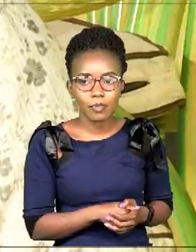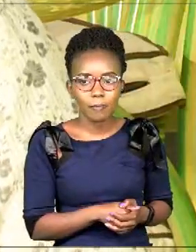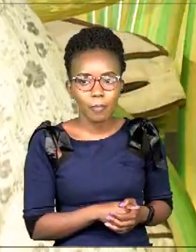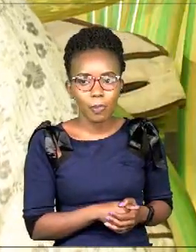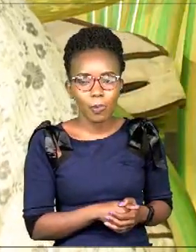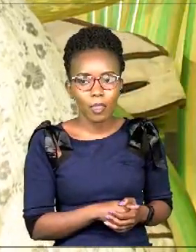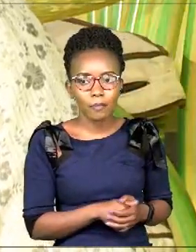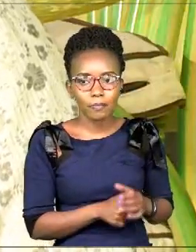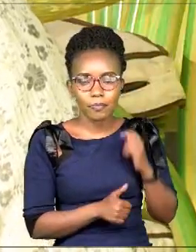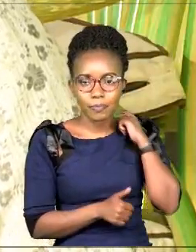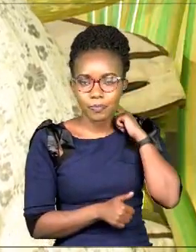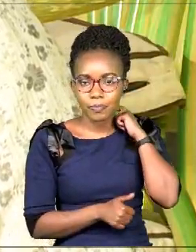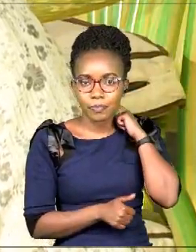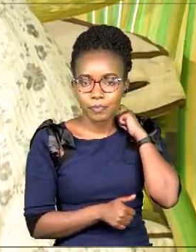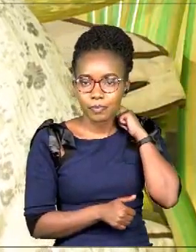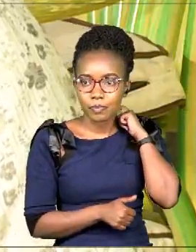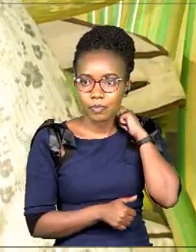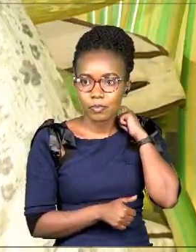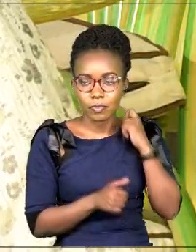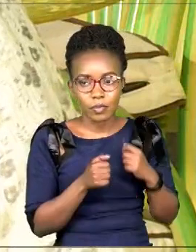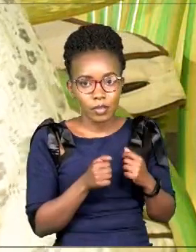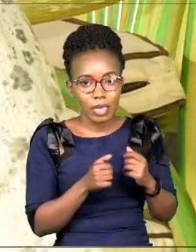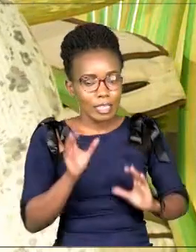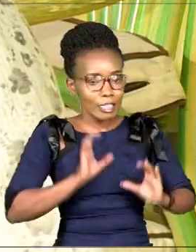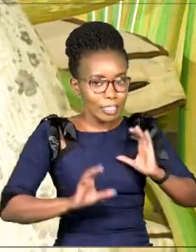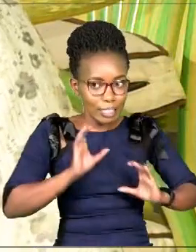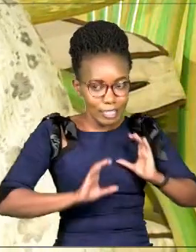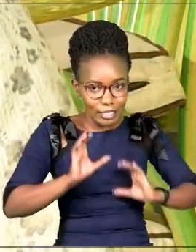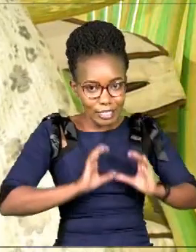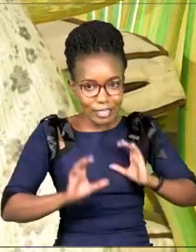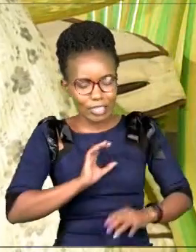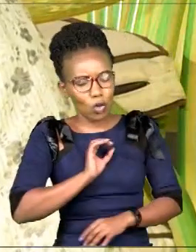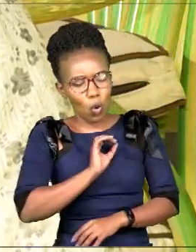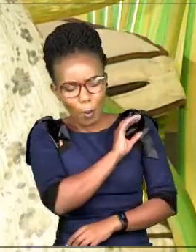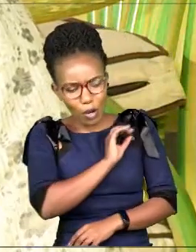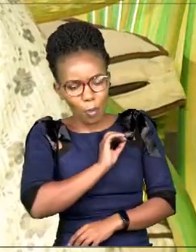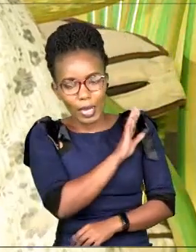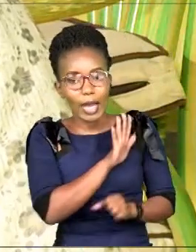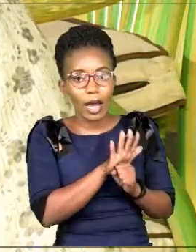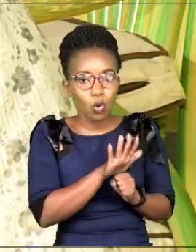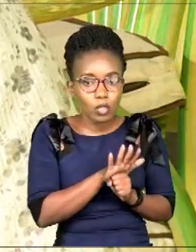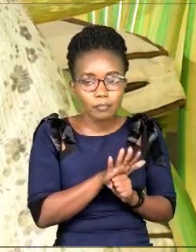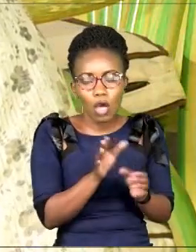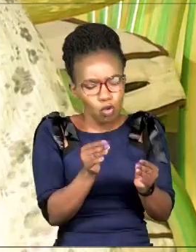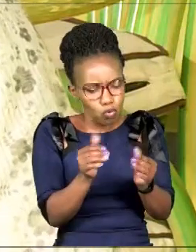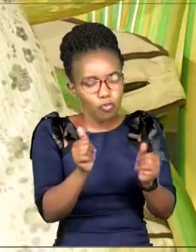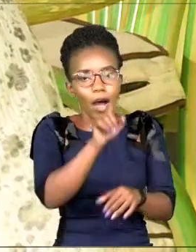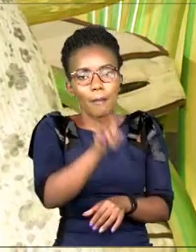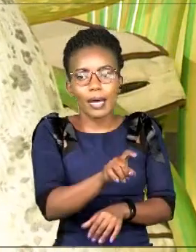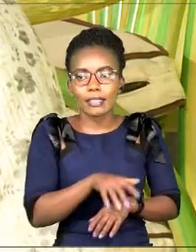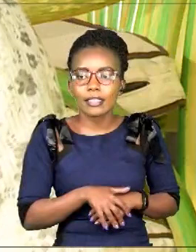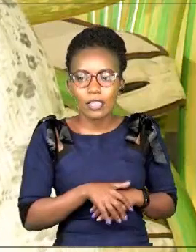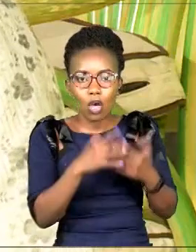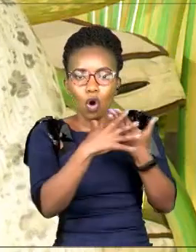a knee-jerk reaction by the government, because the public was out there. There was a public outcry. Something needs to be done. And I've always said that we should copy